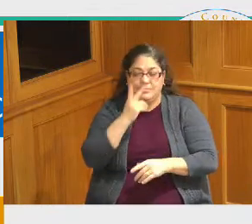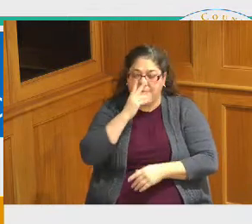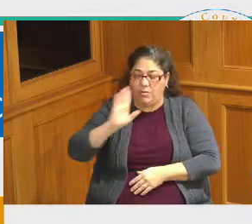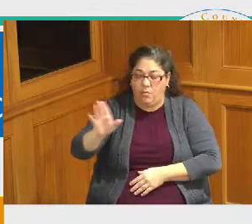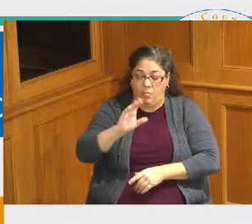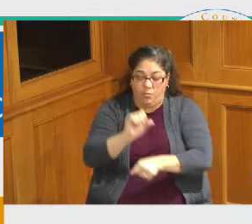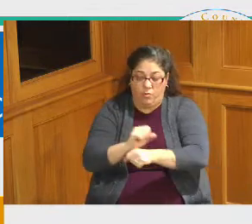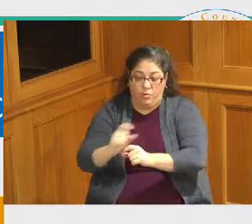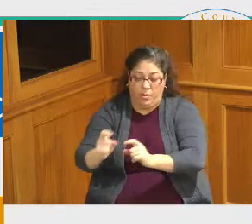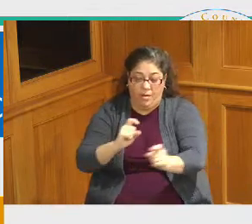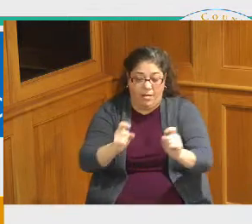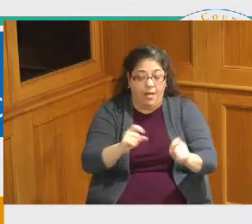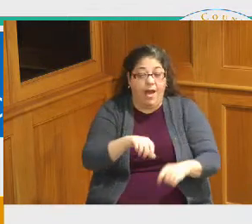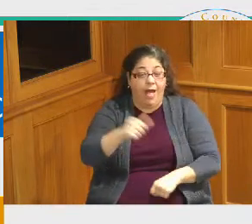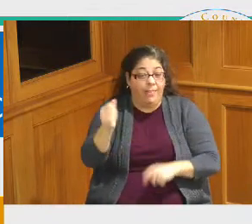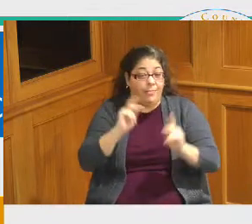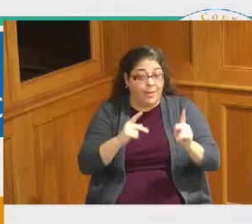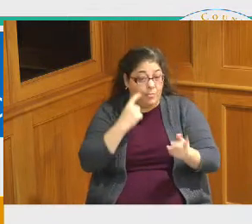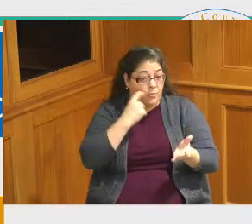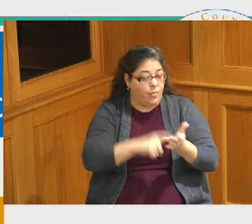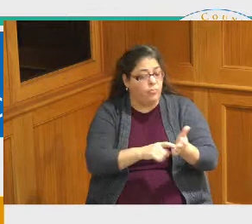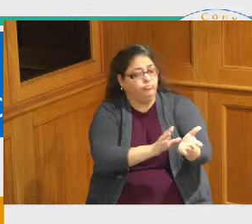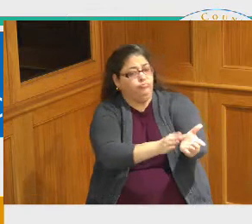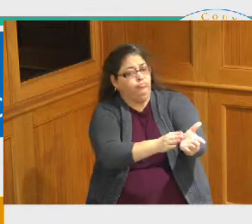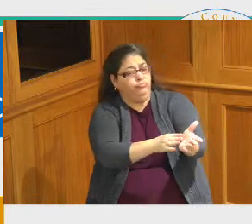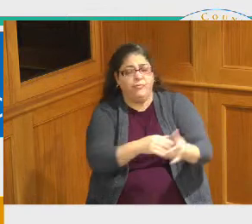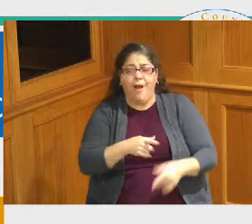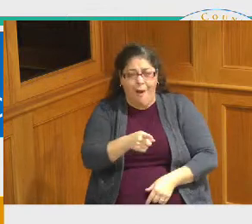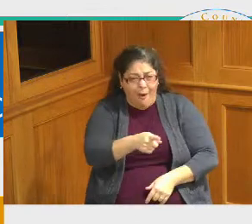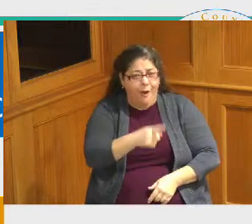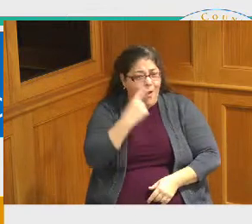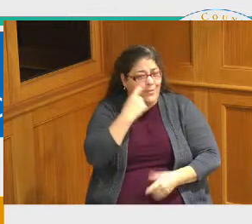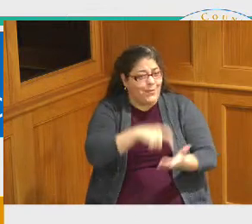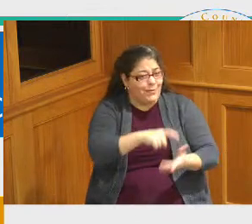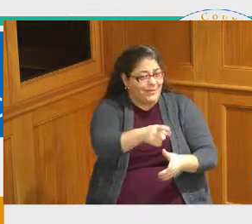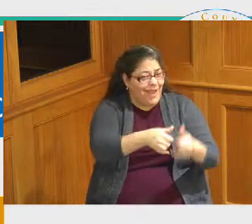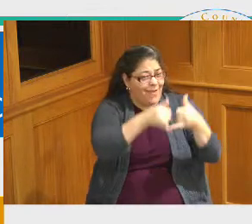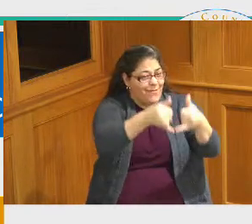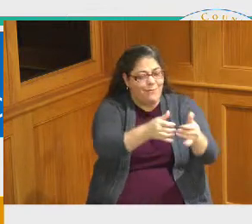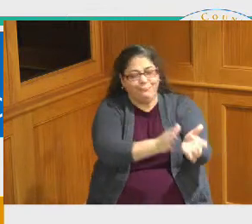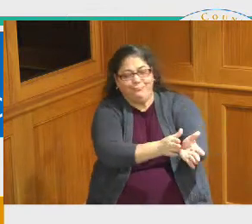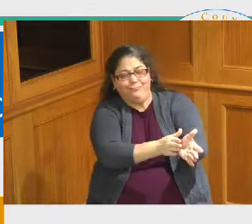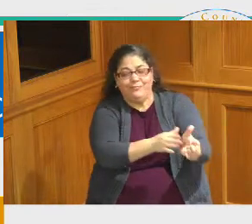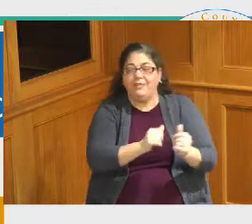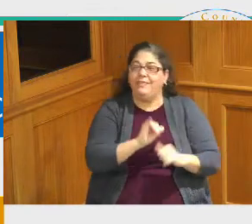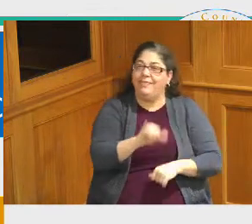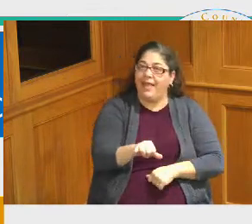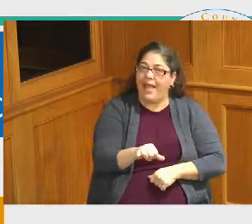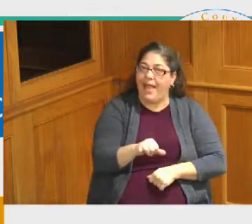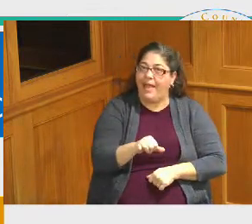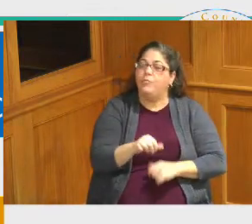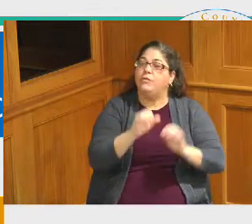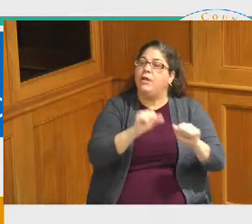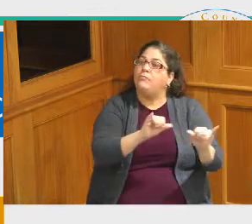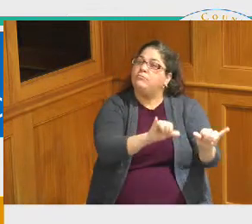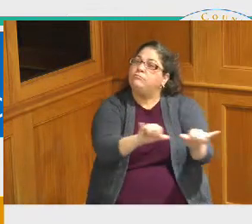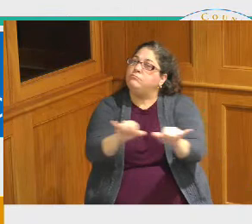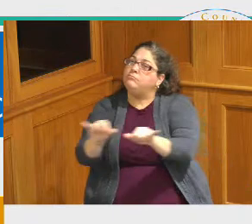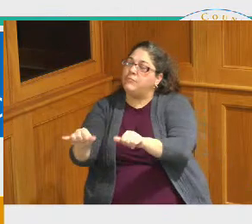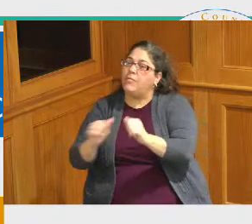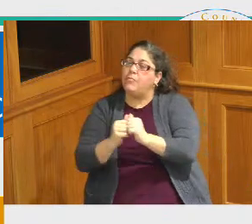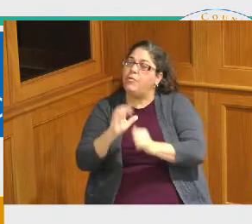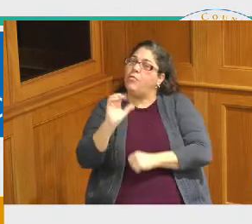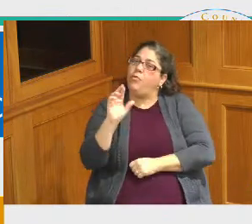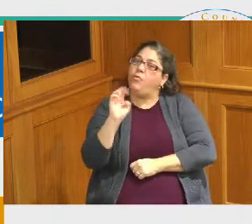contributions of others. Leaders are going to be able to recognize the contributions of others, and allowing us to be visible across the organization, but it's all related to